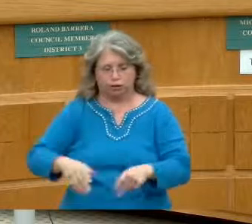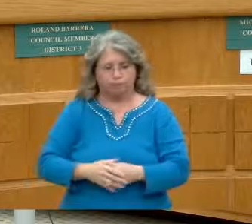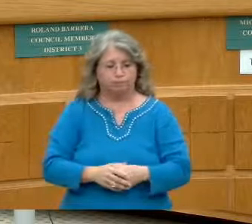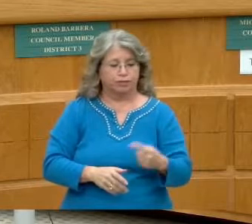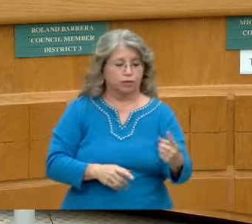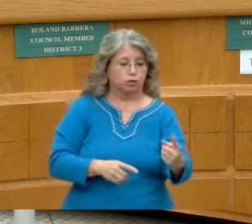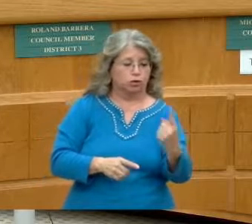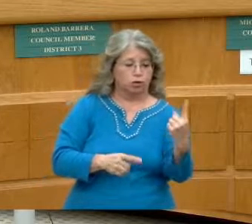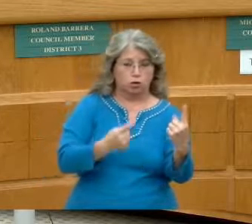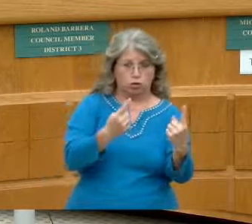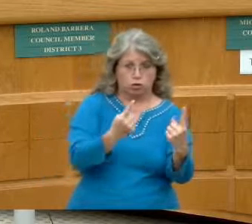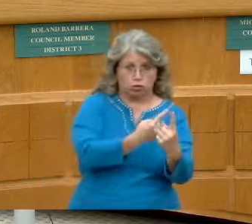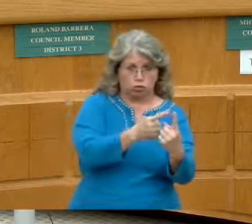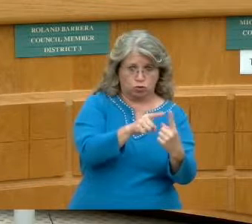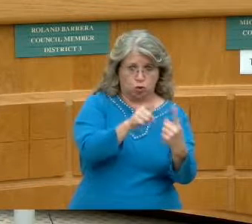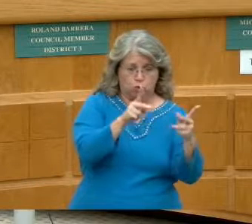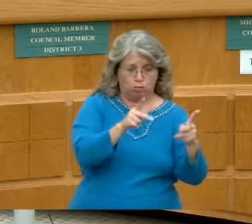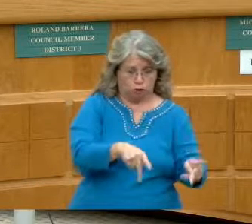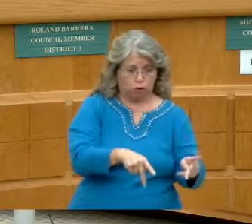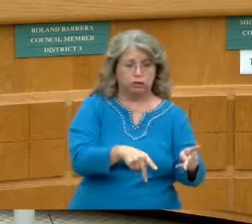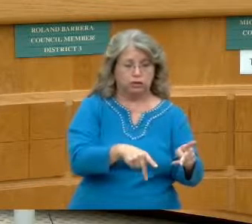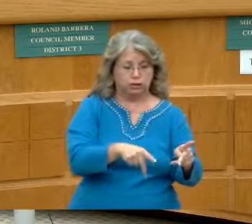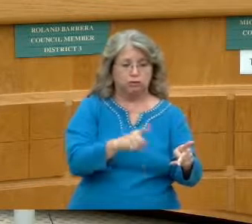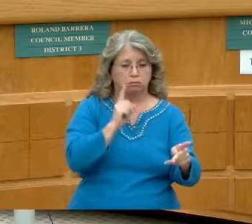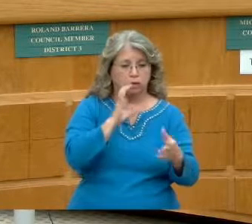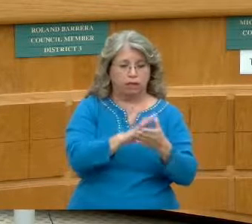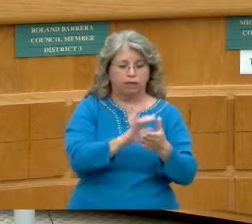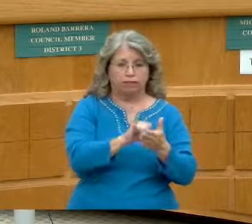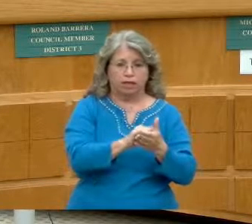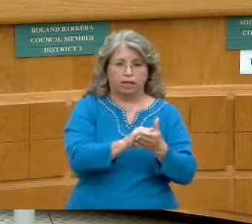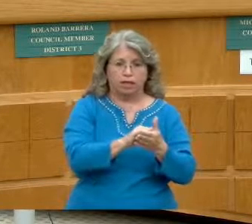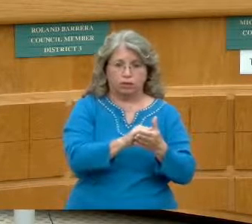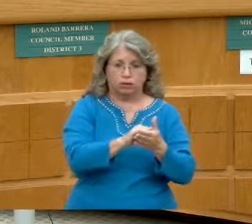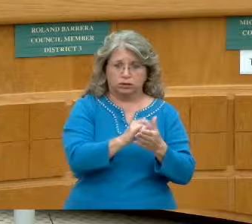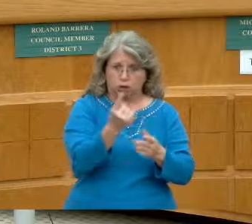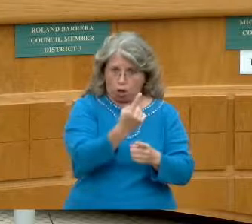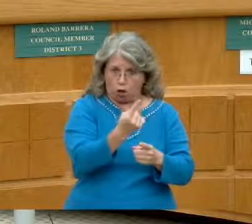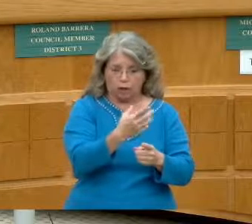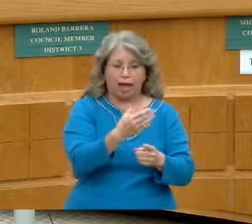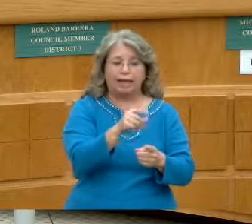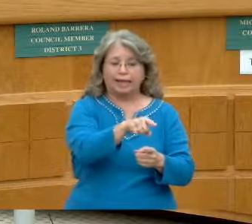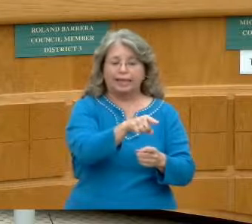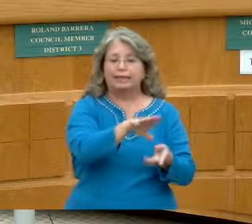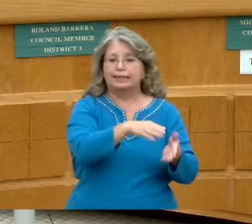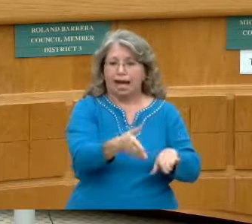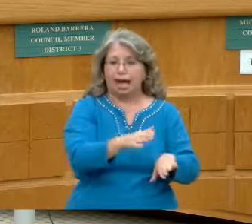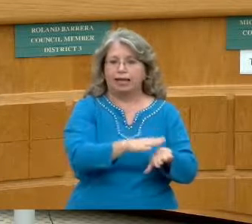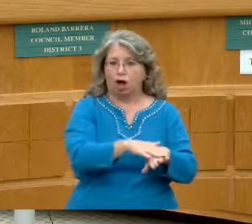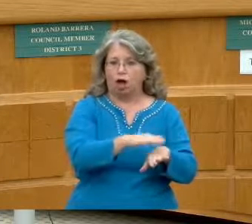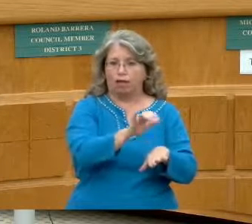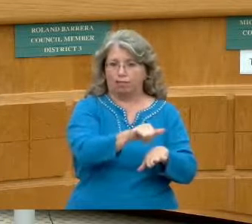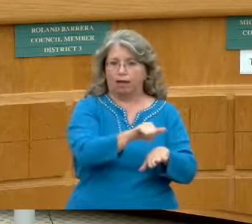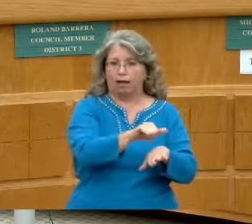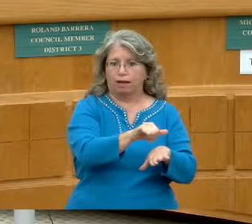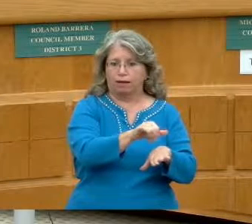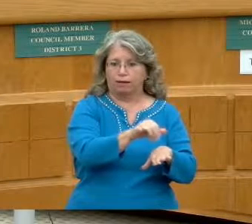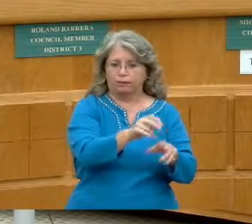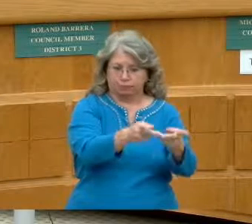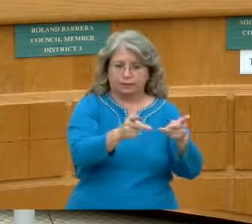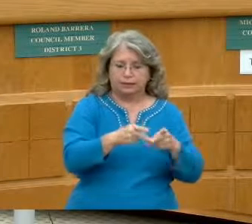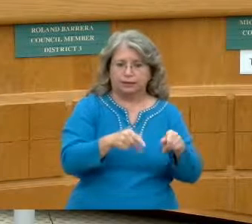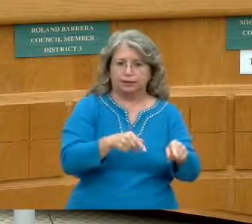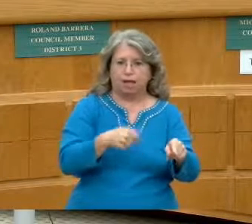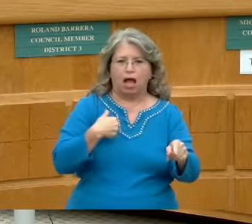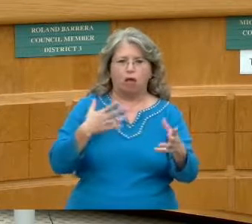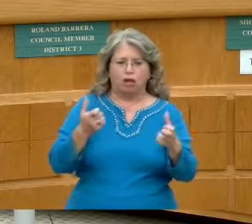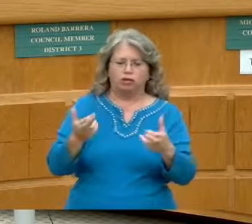attacker is believed to have acted alone, and he died at the scene. I would like to join the FBI in commending the heroic actions